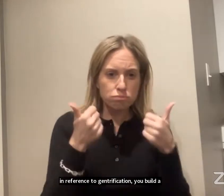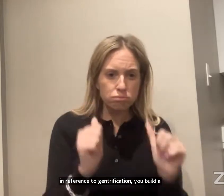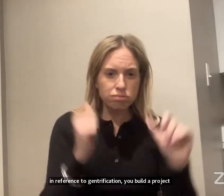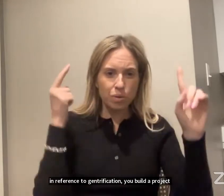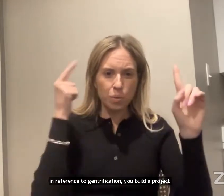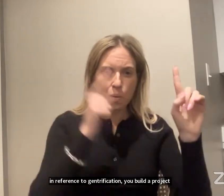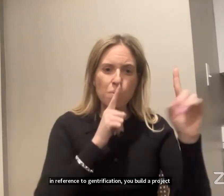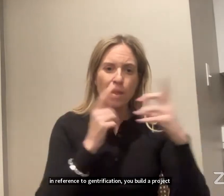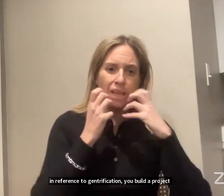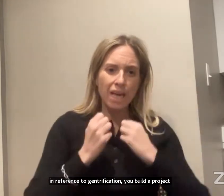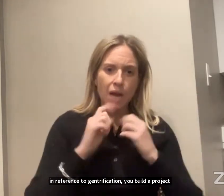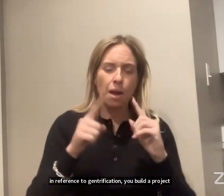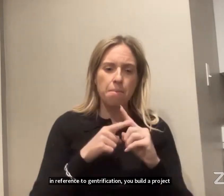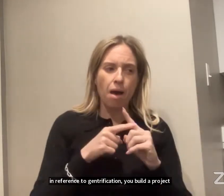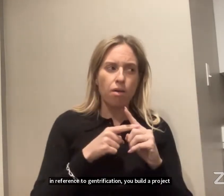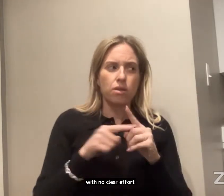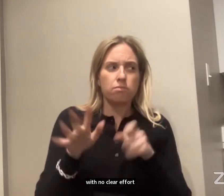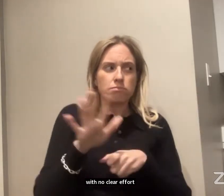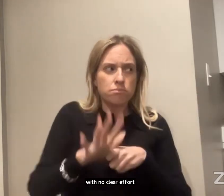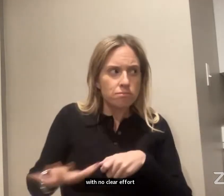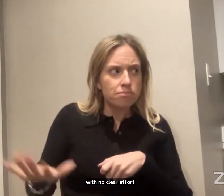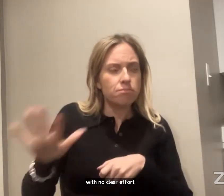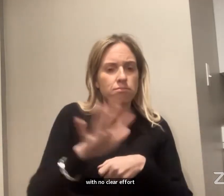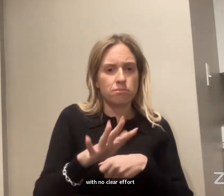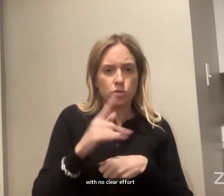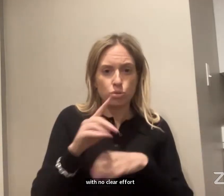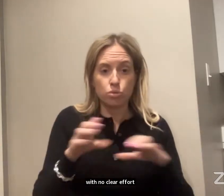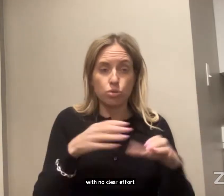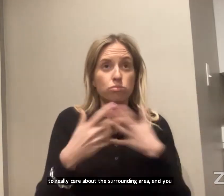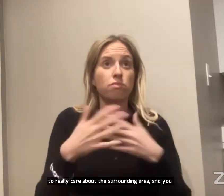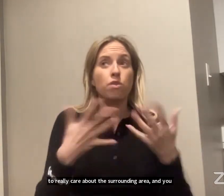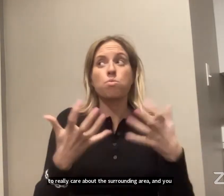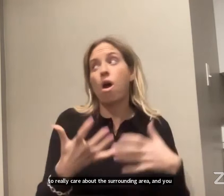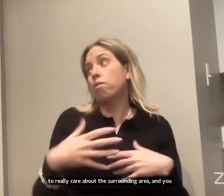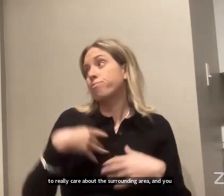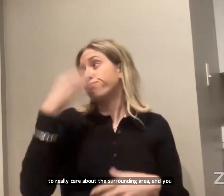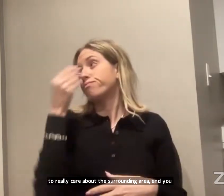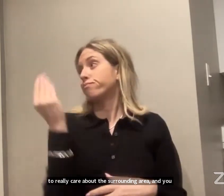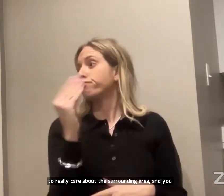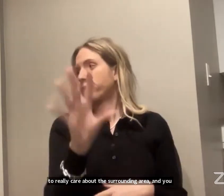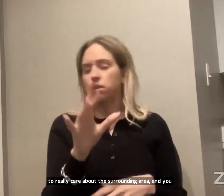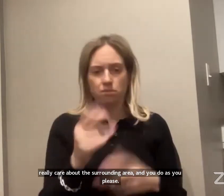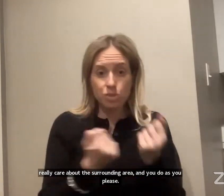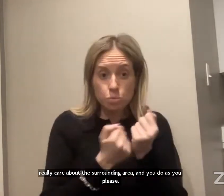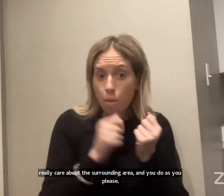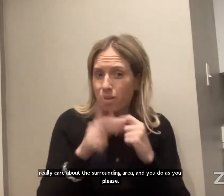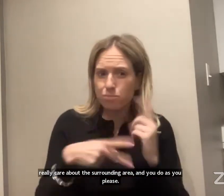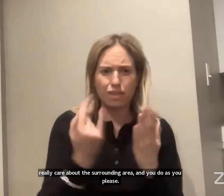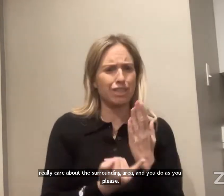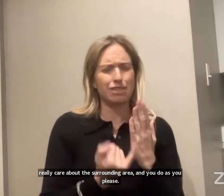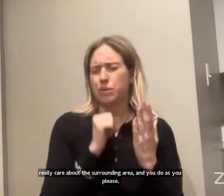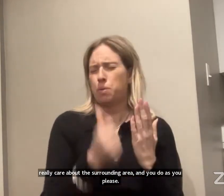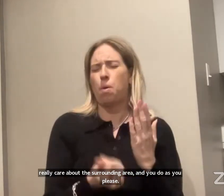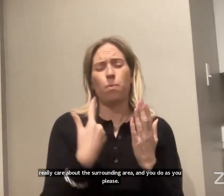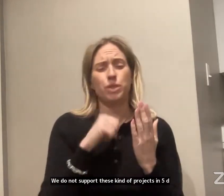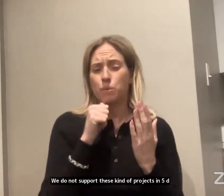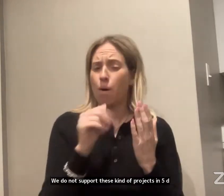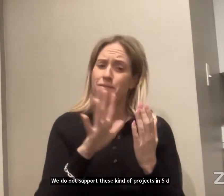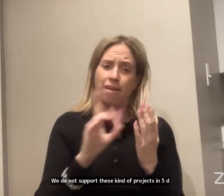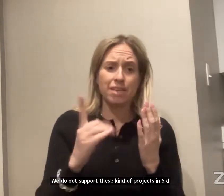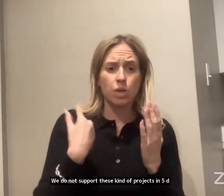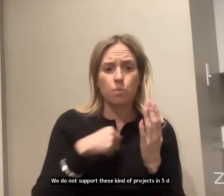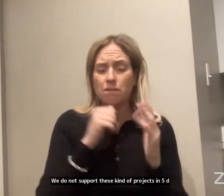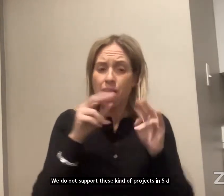care about the surrounding area, and you do as you please. We do not support these kind of projects in 5D. We do not